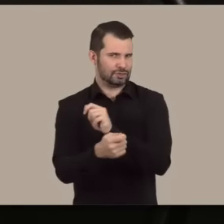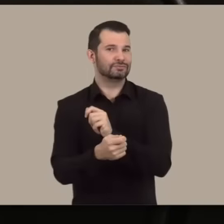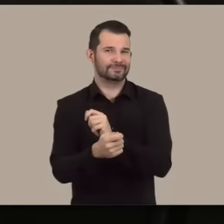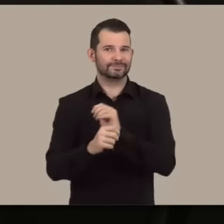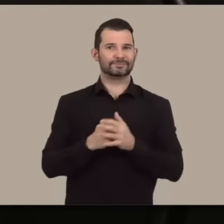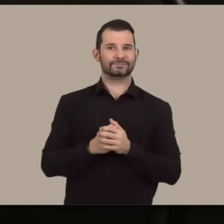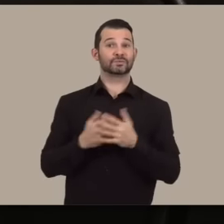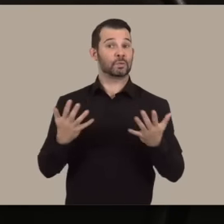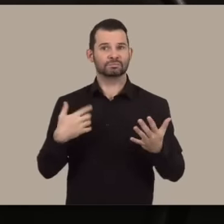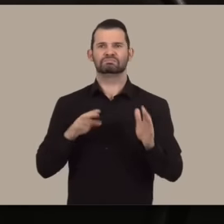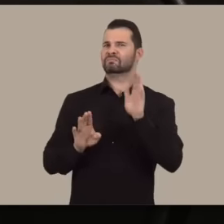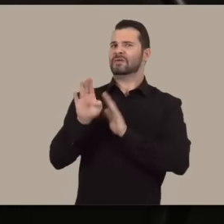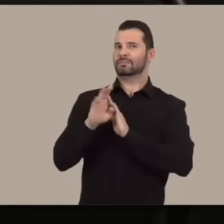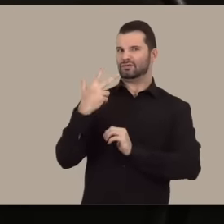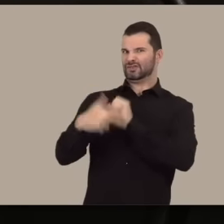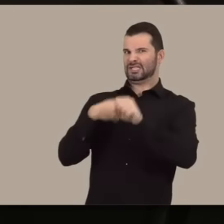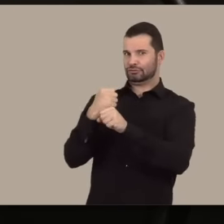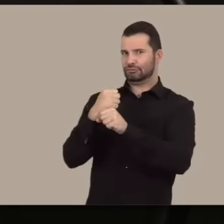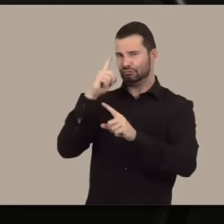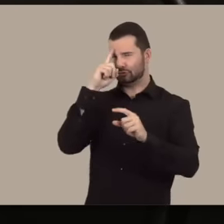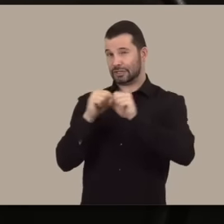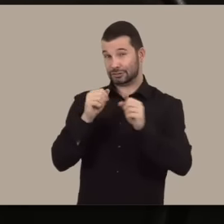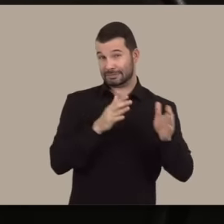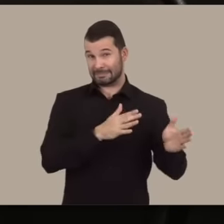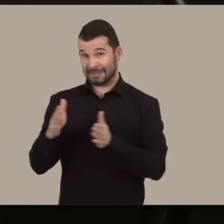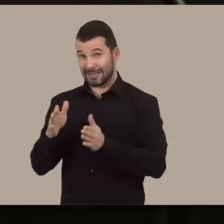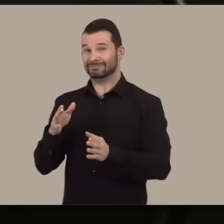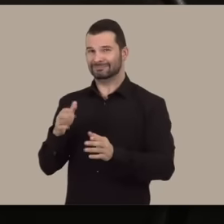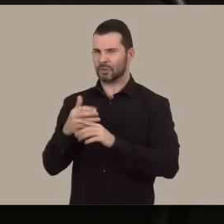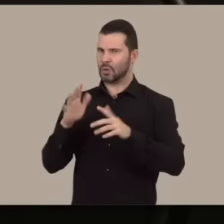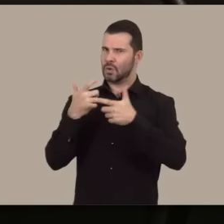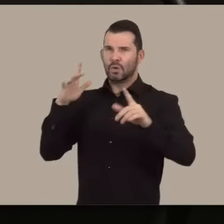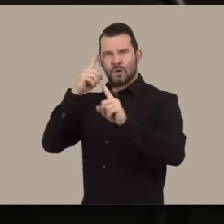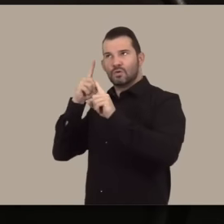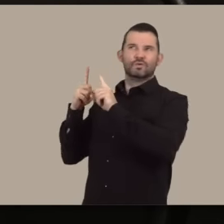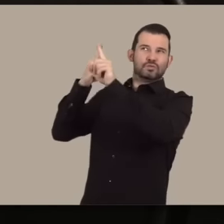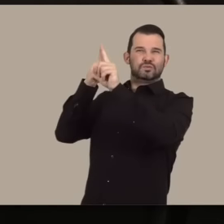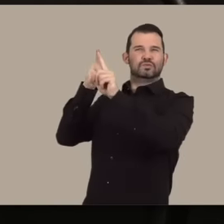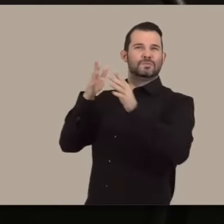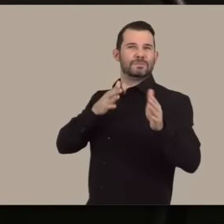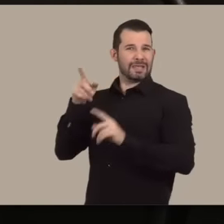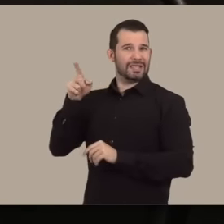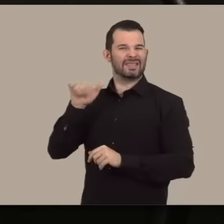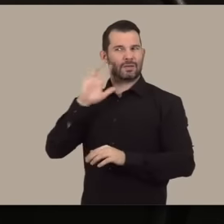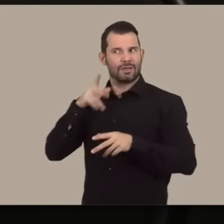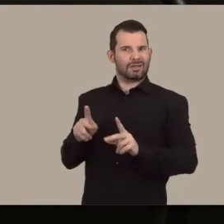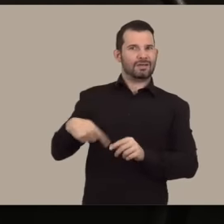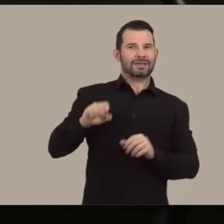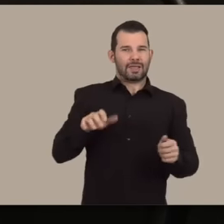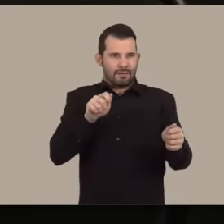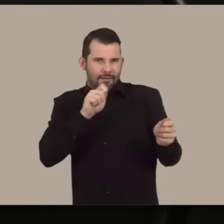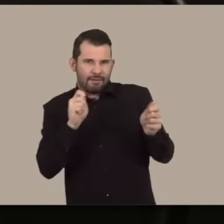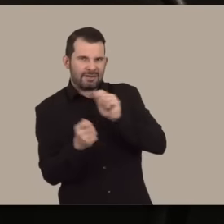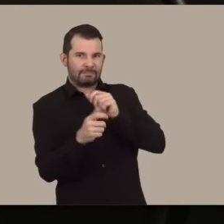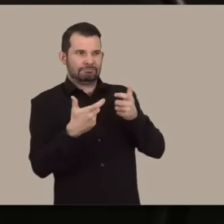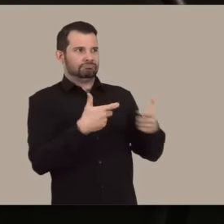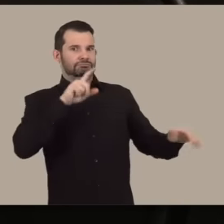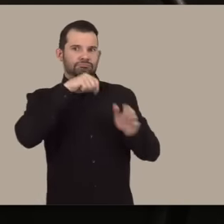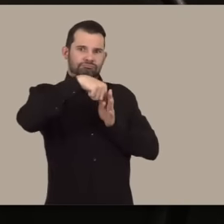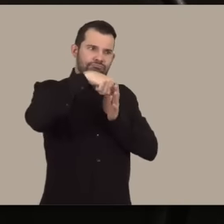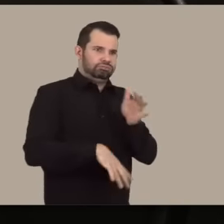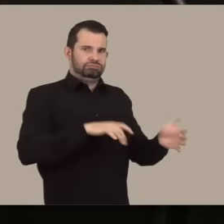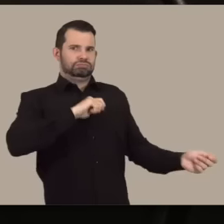change. And so we have developed a 3-year strategic plan, an ambitious plan that will enable us to adapt